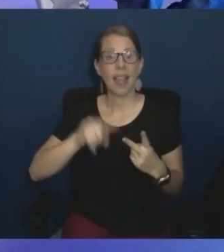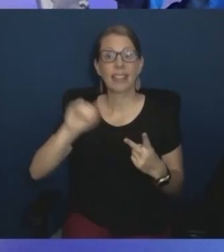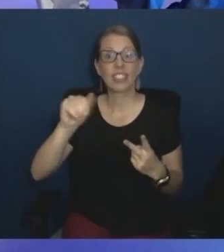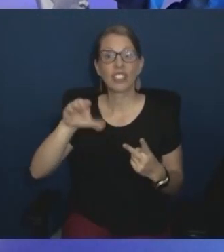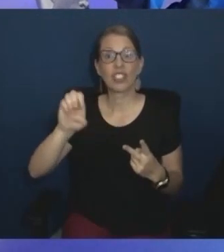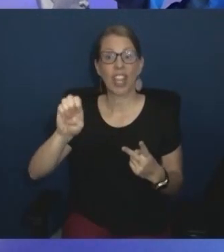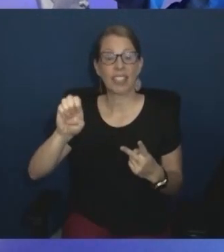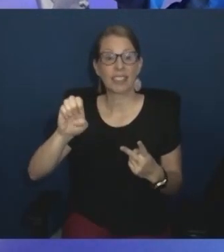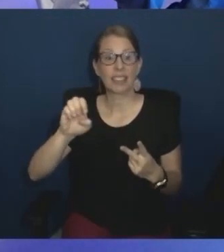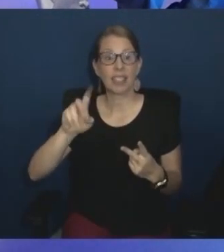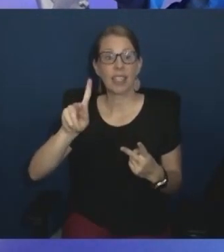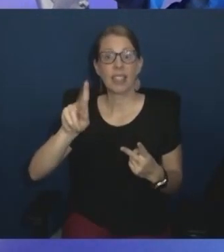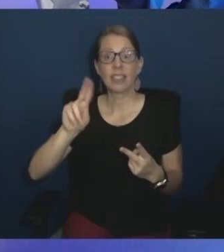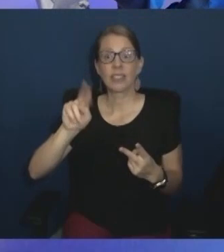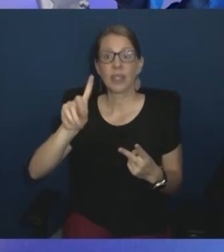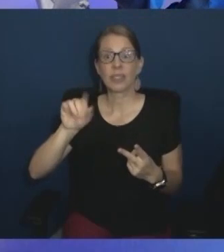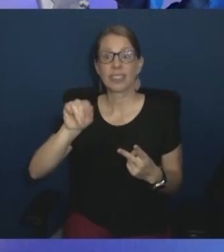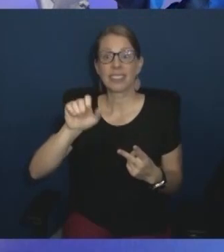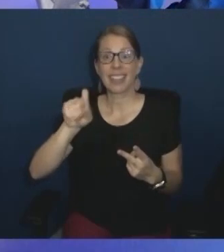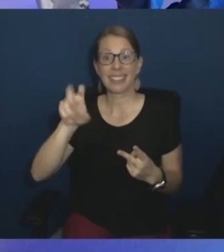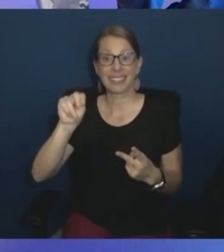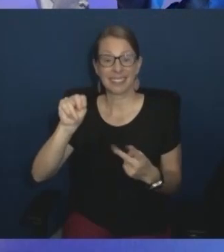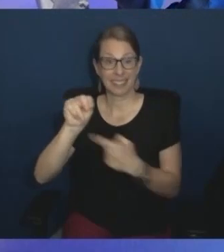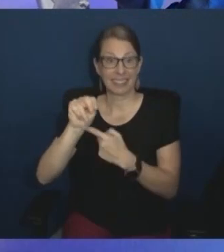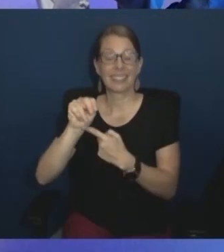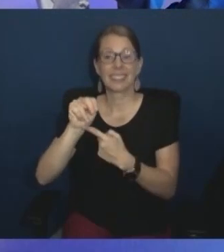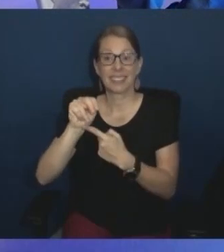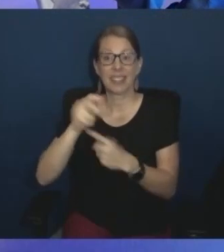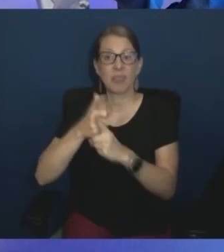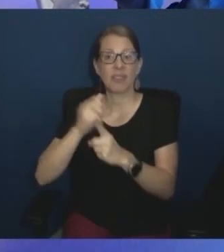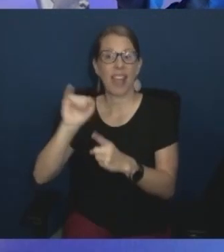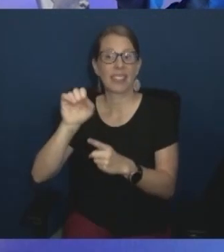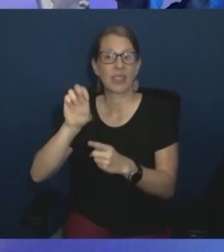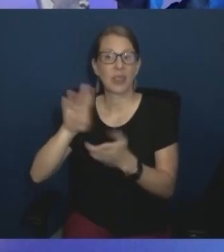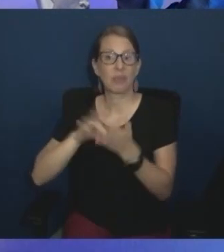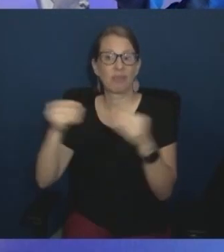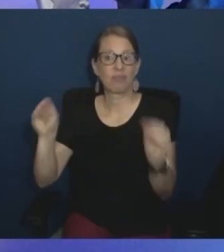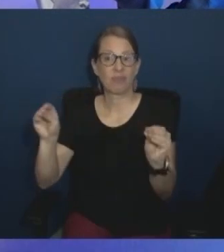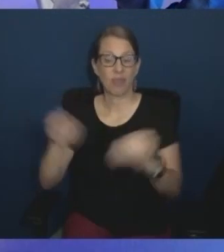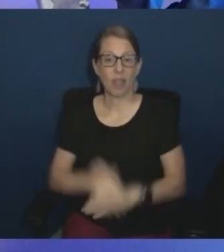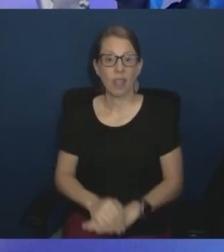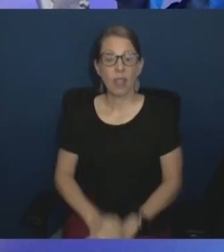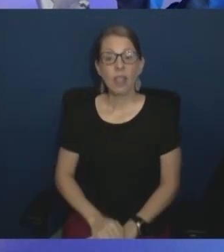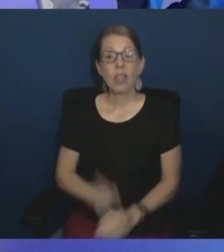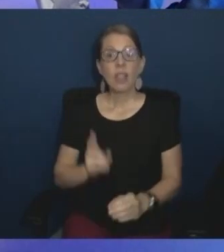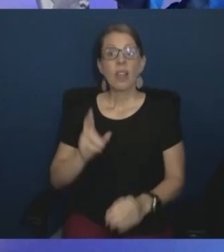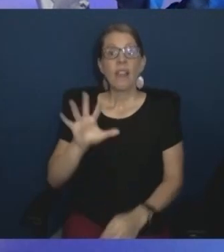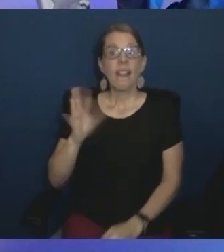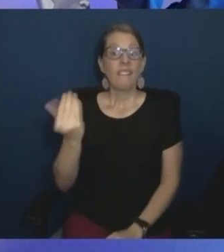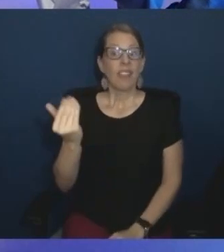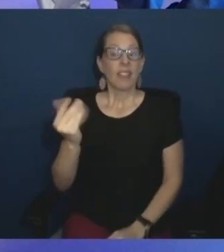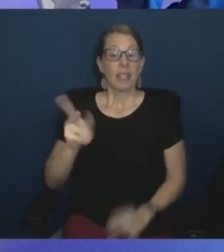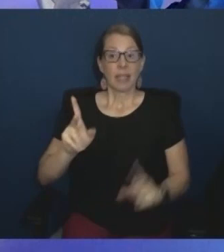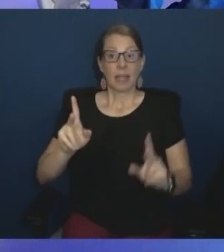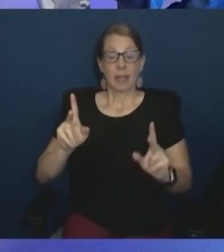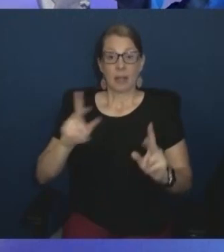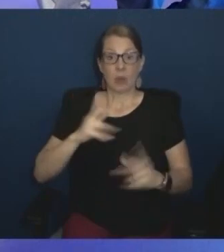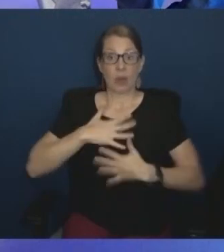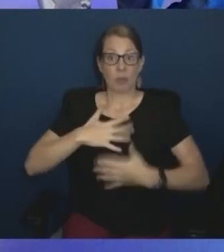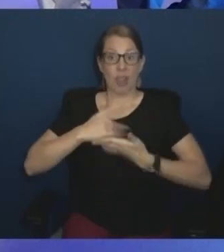with some of that breaking news that we talked about, that we lost about 15 respiratory therapists due to exhaustion and frustration.